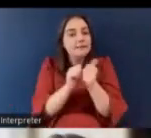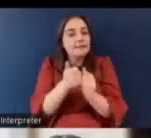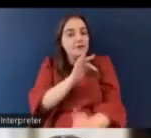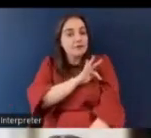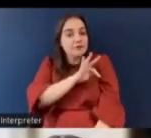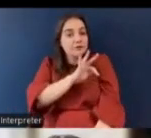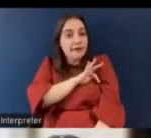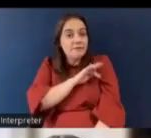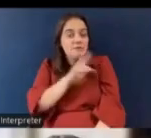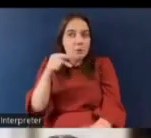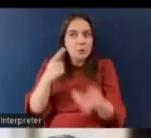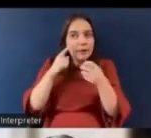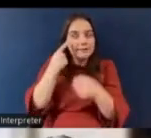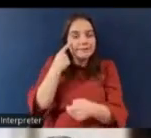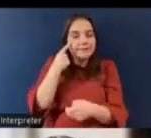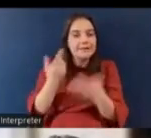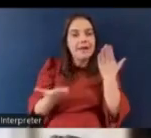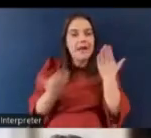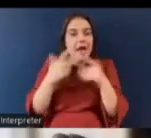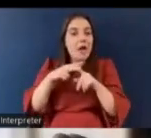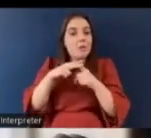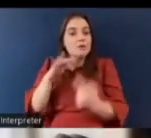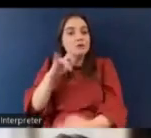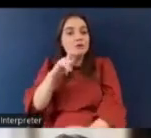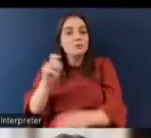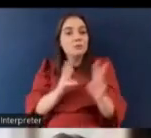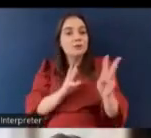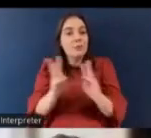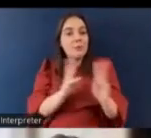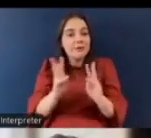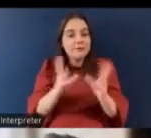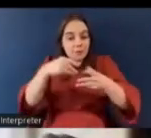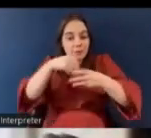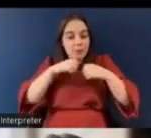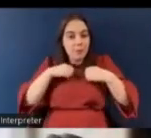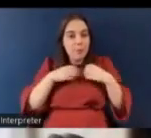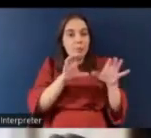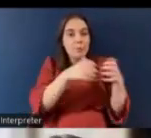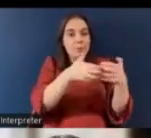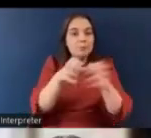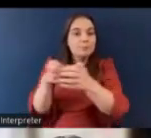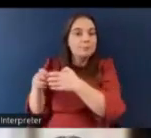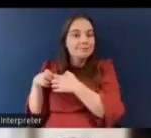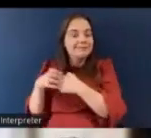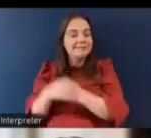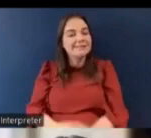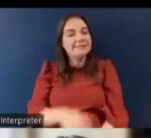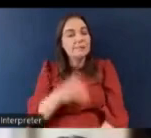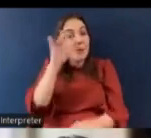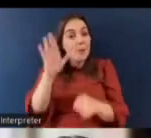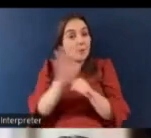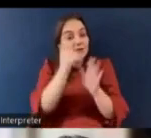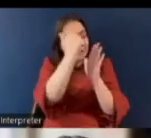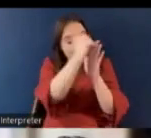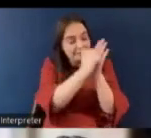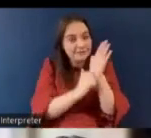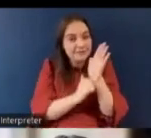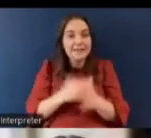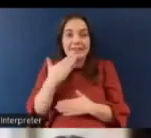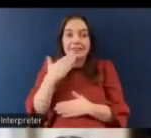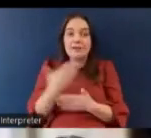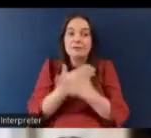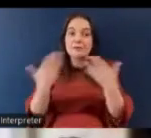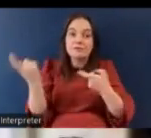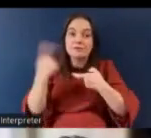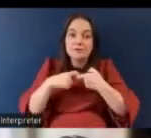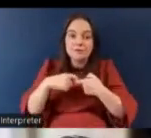can really test the toolkits before you use them with your own groups. But that's what we're hoping the running order will be today. And thank you for joining us during